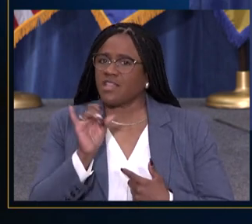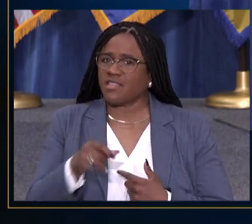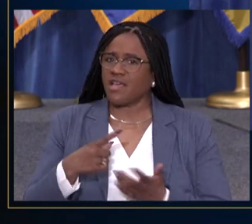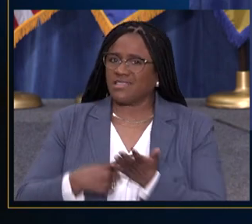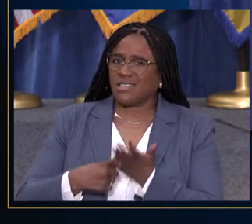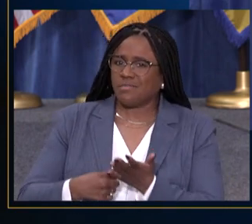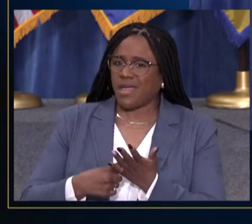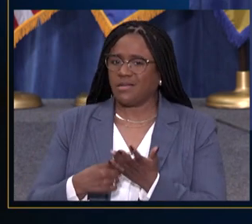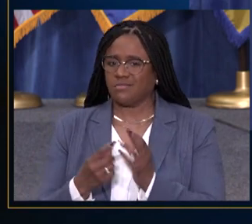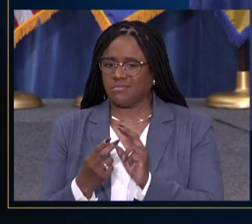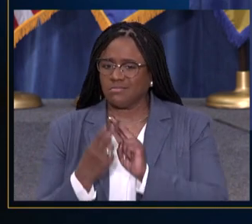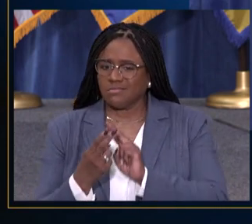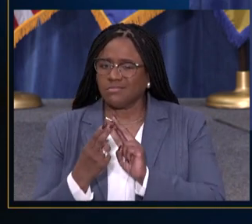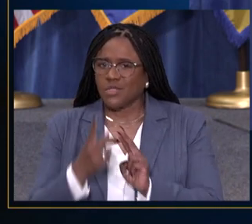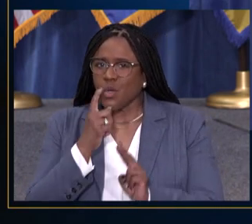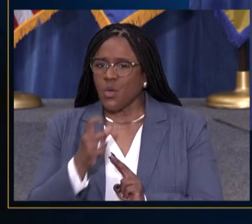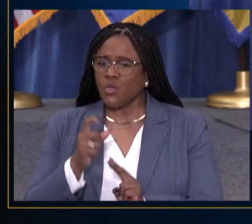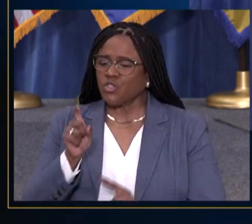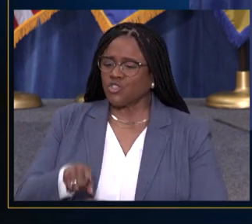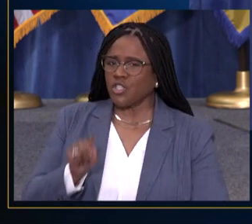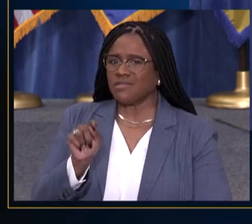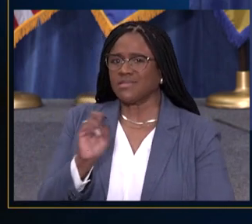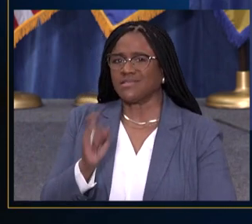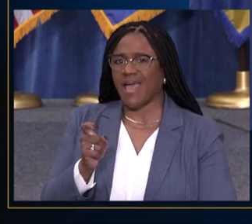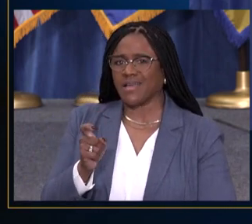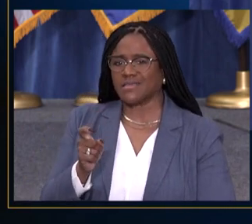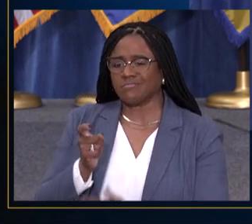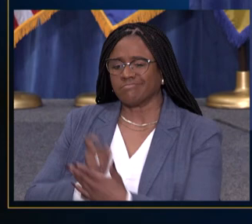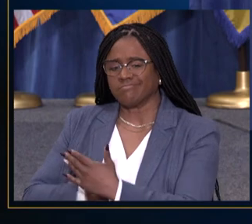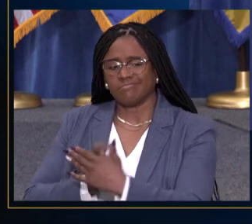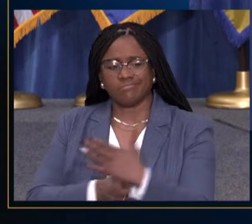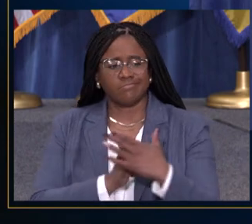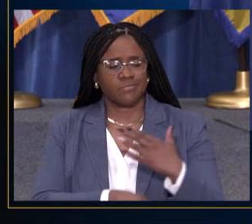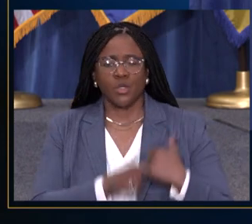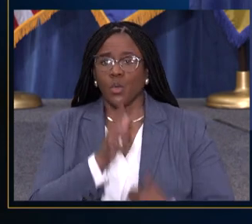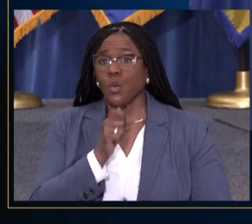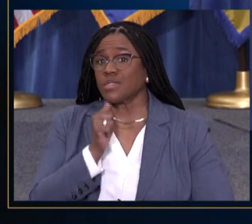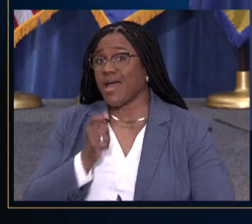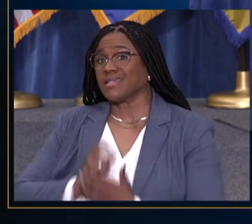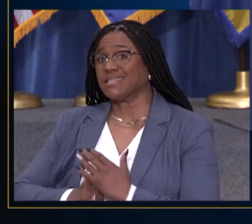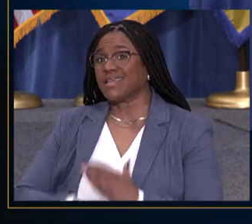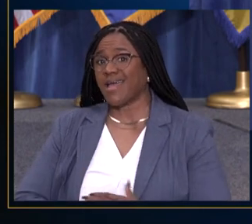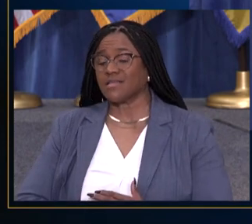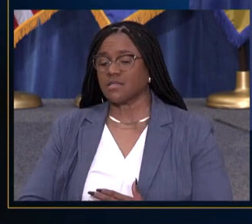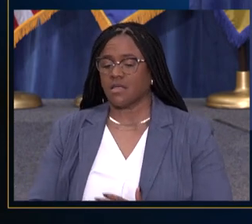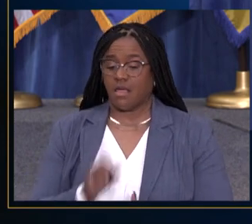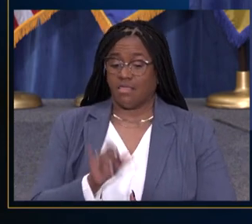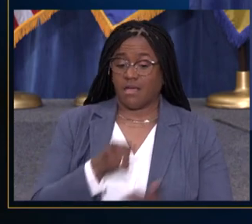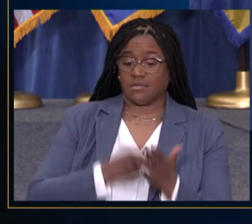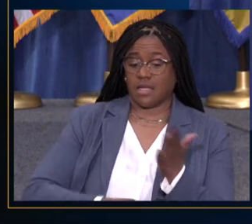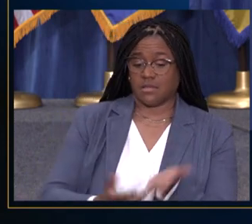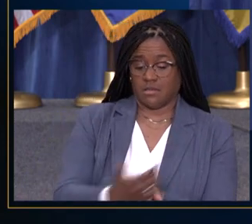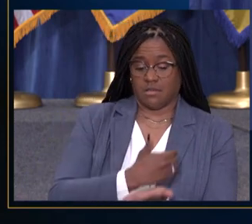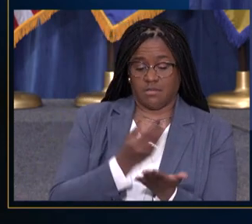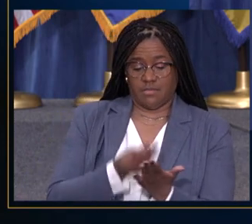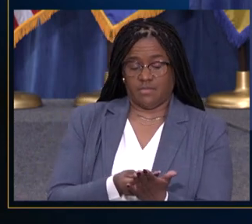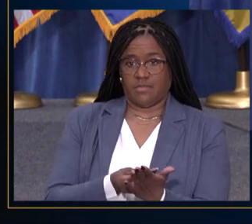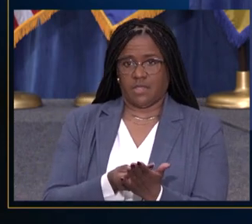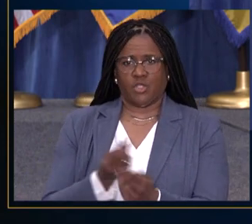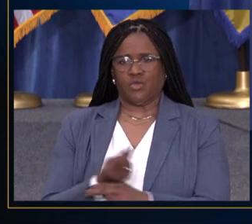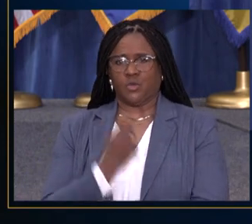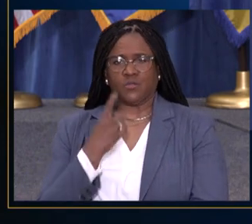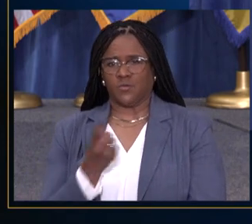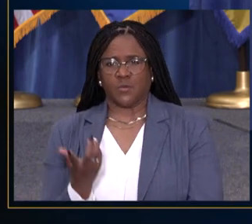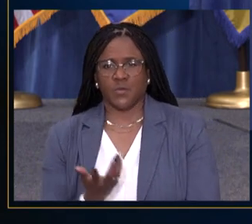is oftentimes who gets taxed, who's not taxed, and what those tax dollars are spent on. And what we